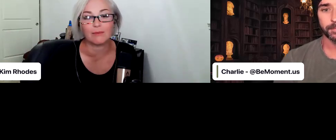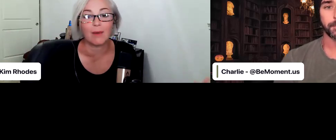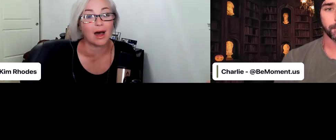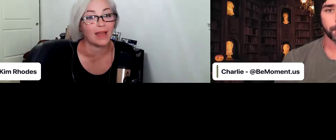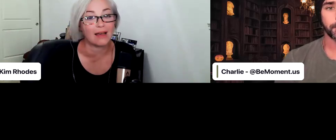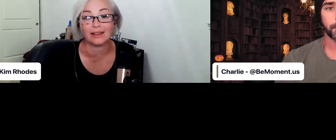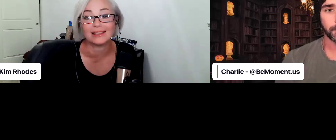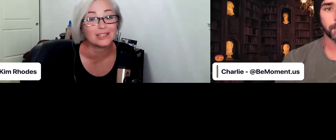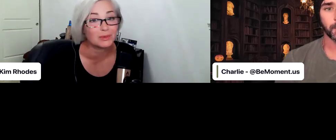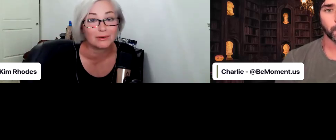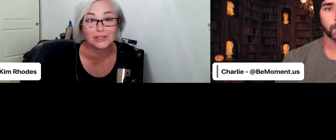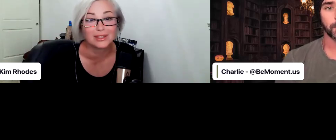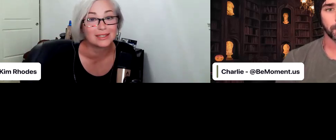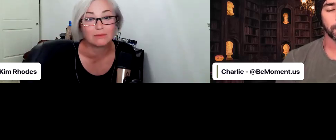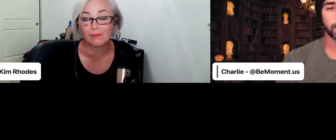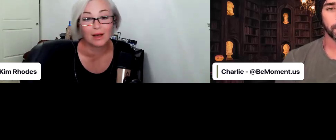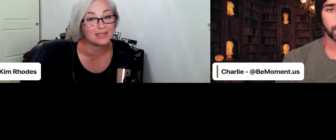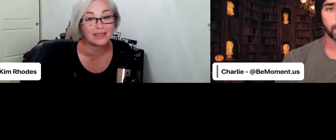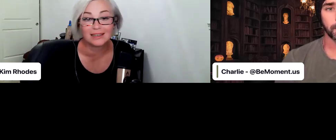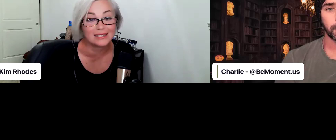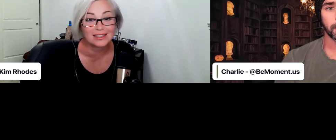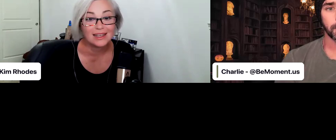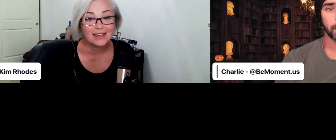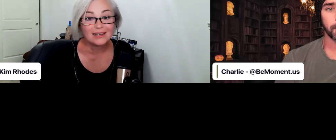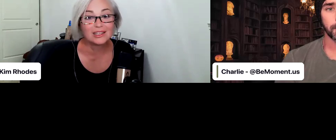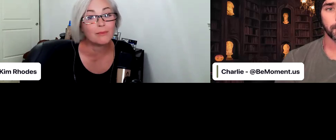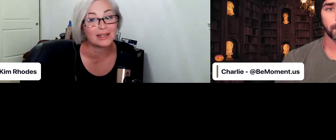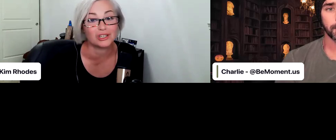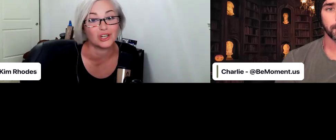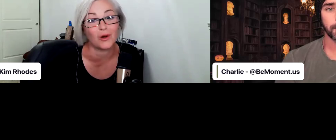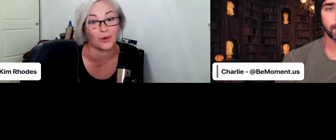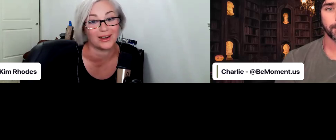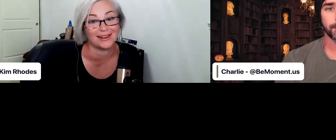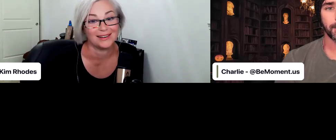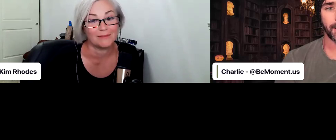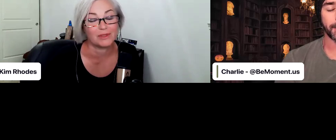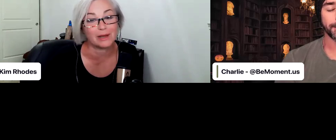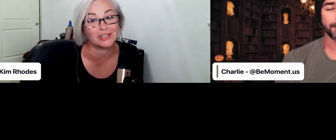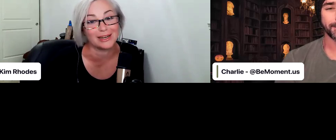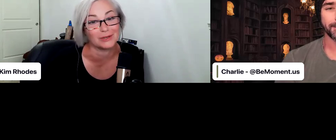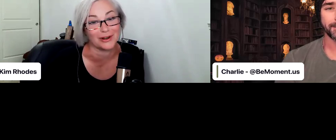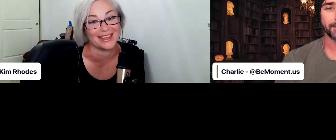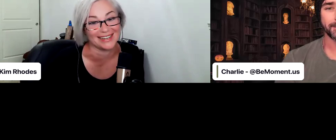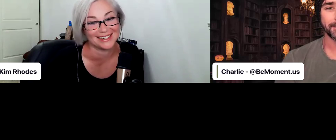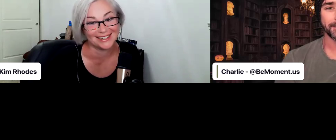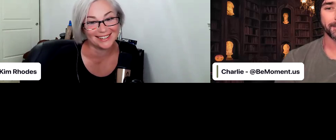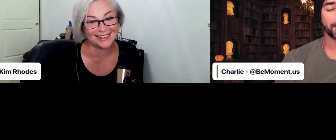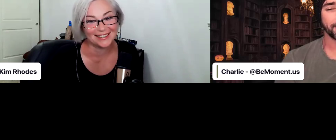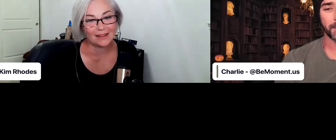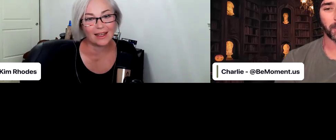just like my mom laughing. Like, this is what I was said. This is what my mom said. It's the best joke. The punchline is worth